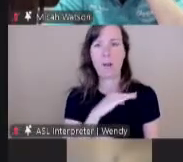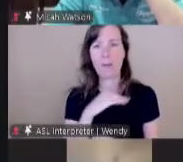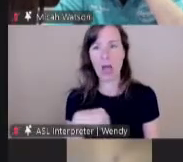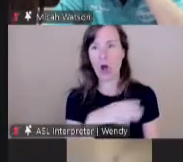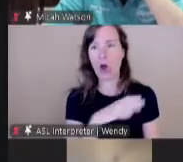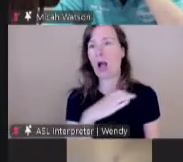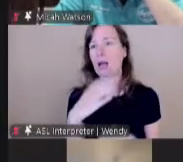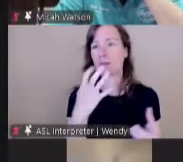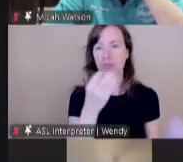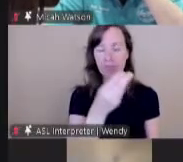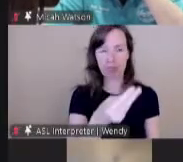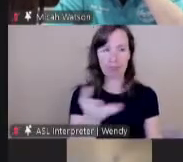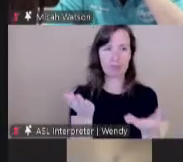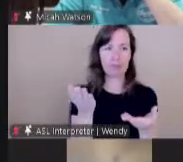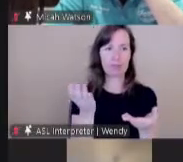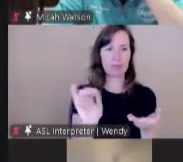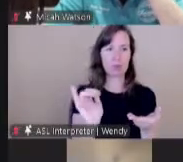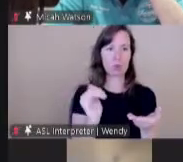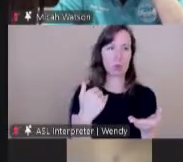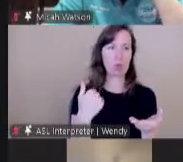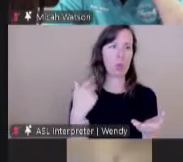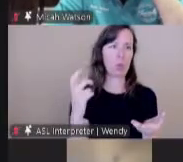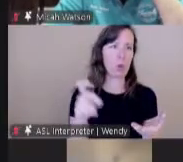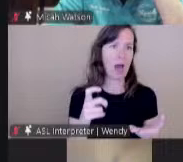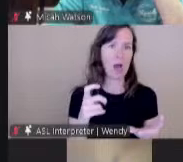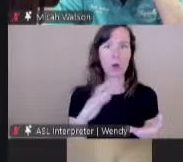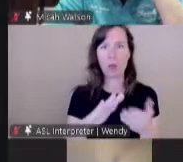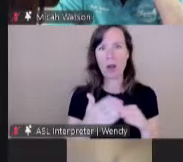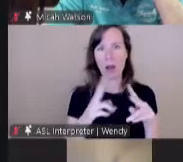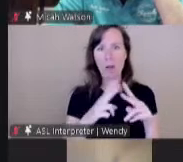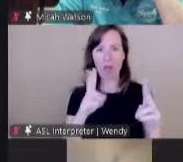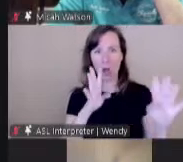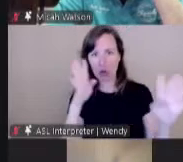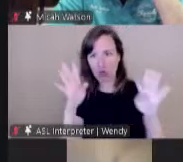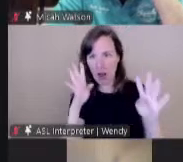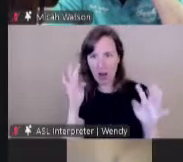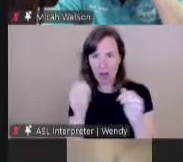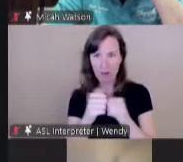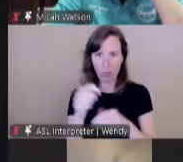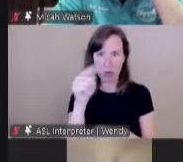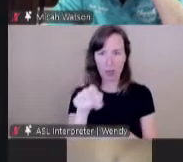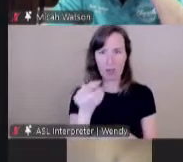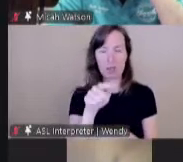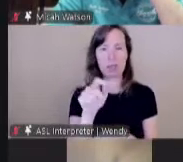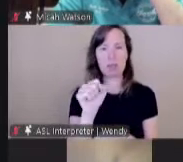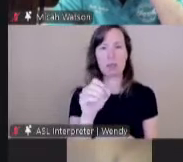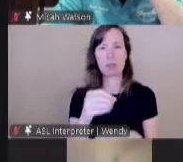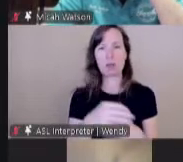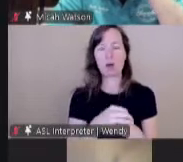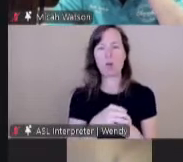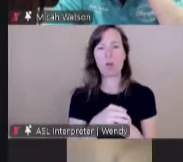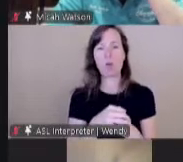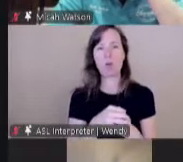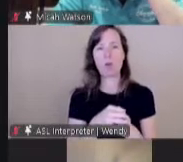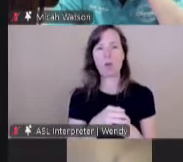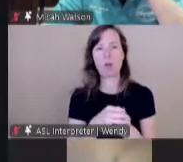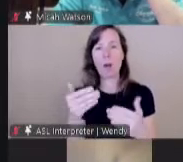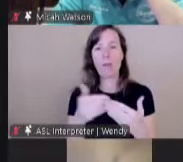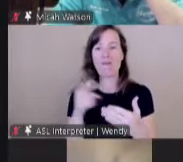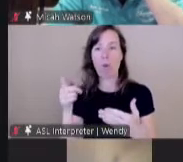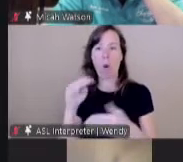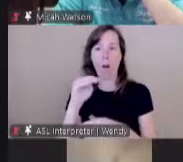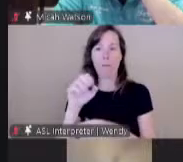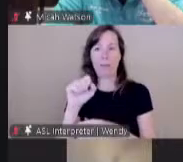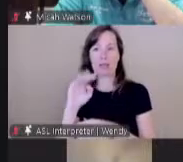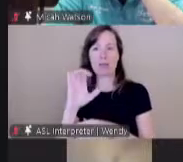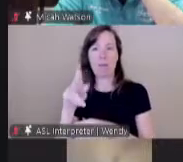let you know we have had to get really creative with this. And before Ms. Mock goes into this, I